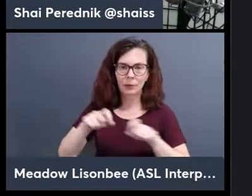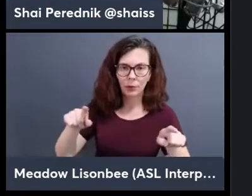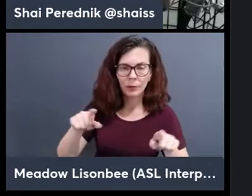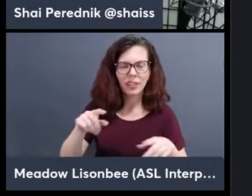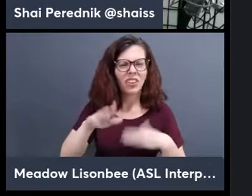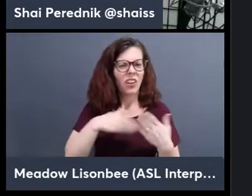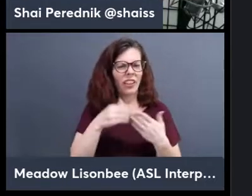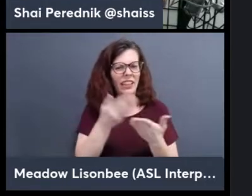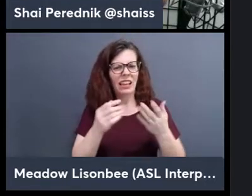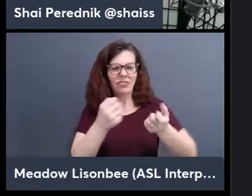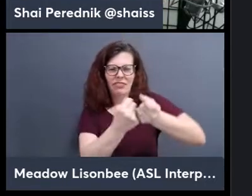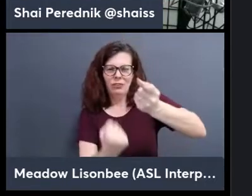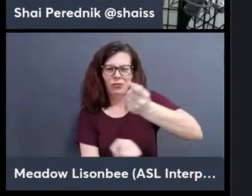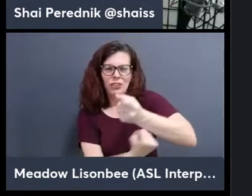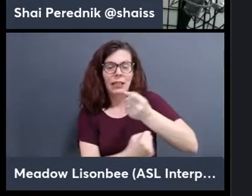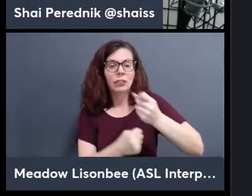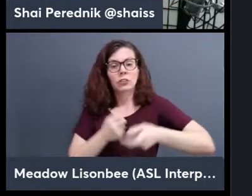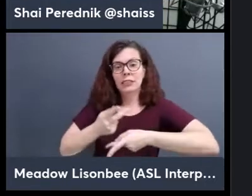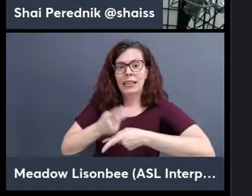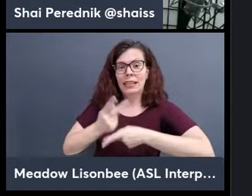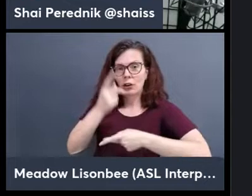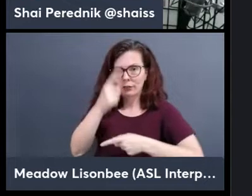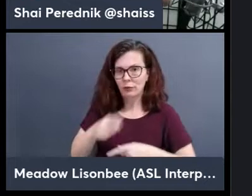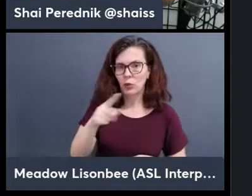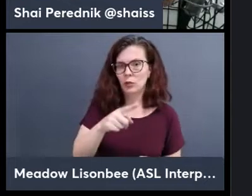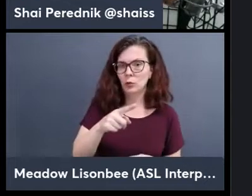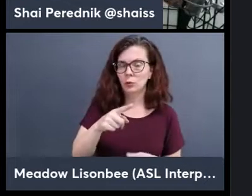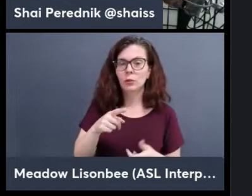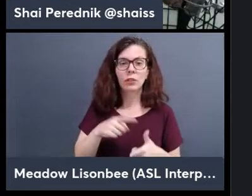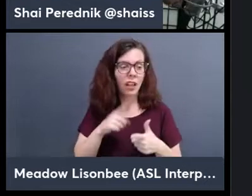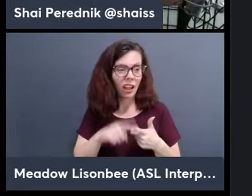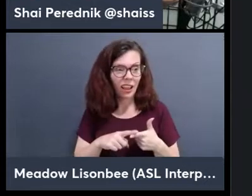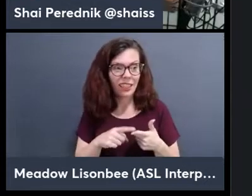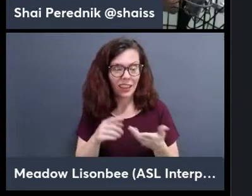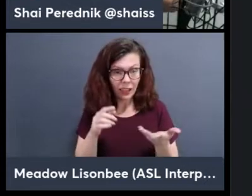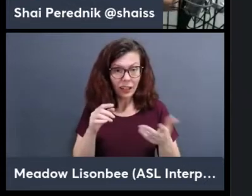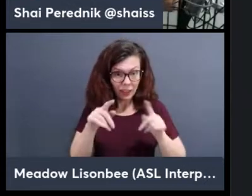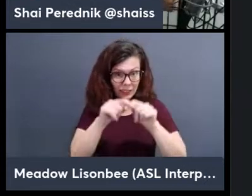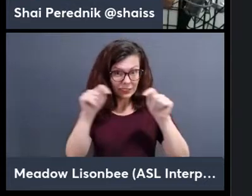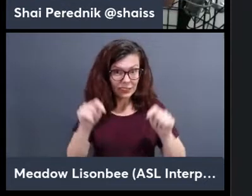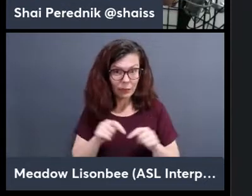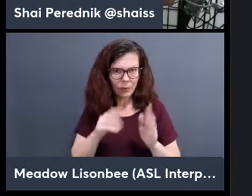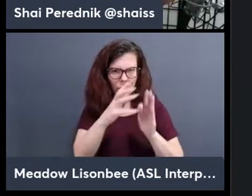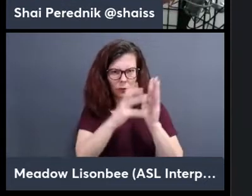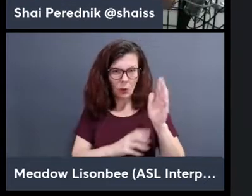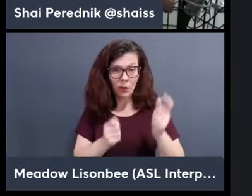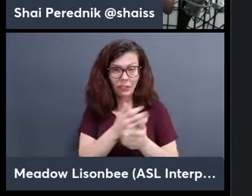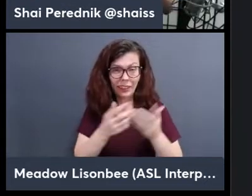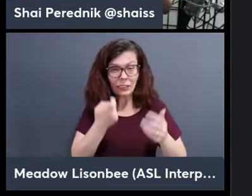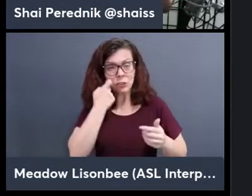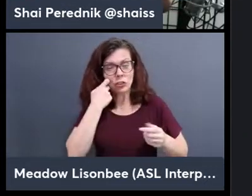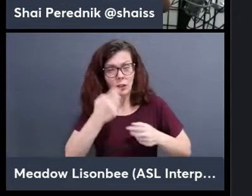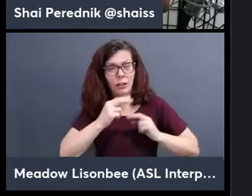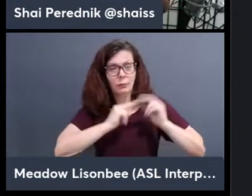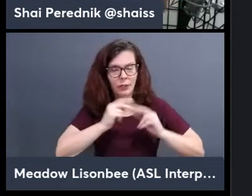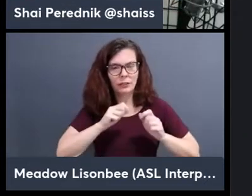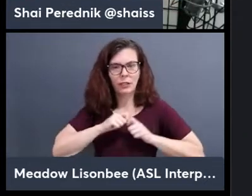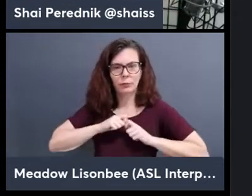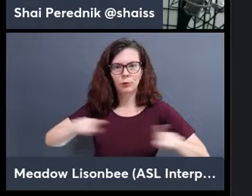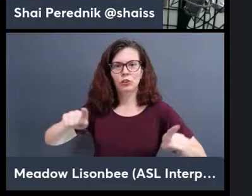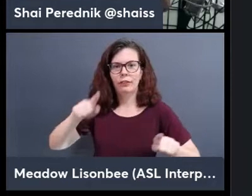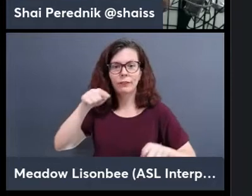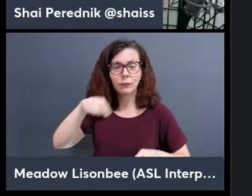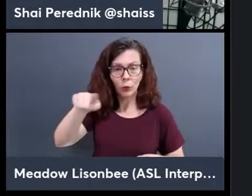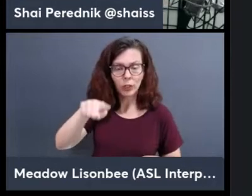kind of foundation is taken care of for you. And then that template, that code, and everything that you just built is pushed out for you. So, you